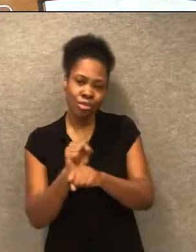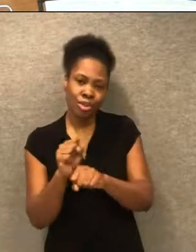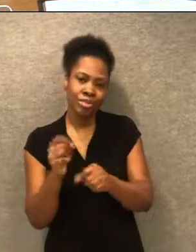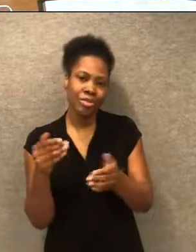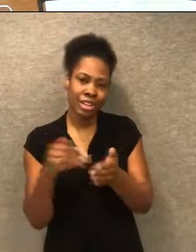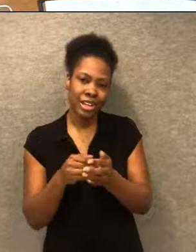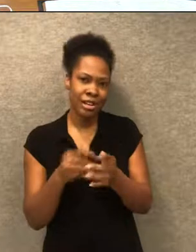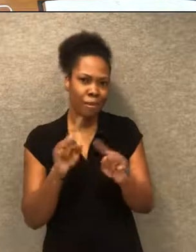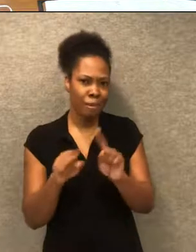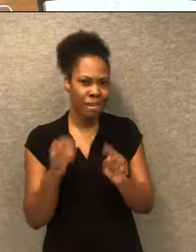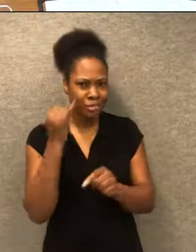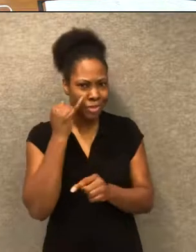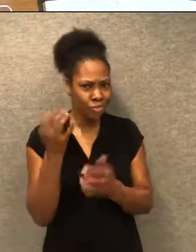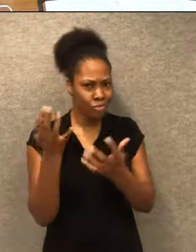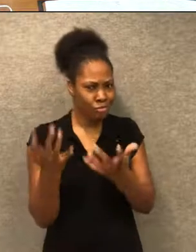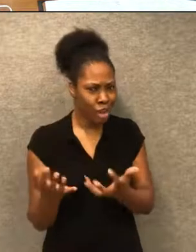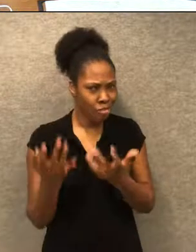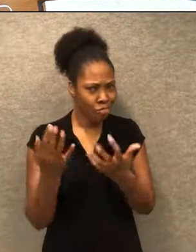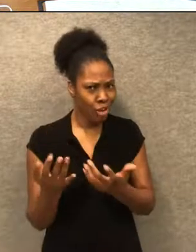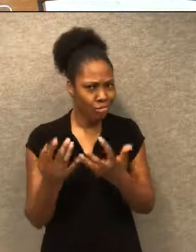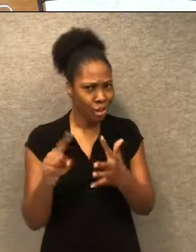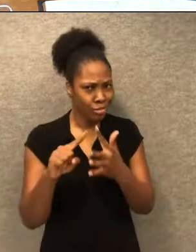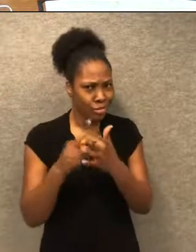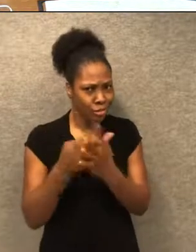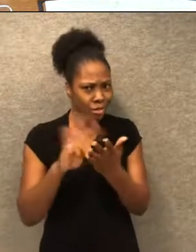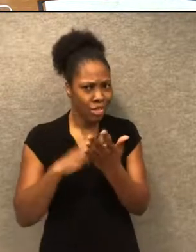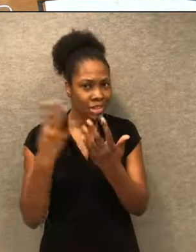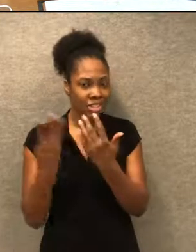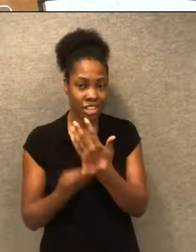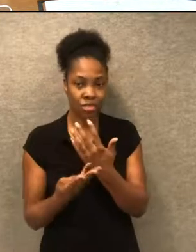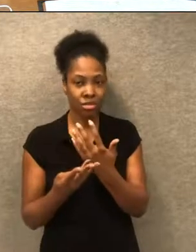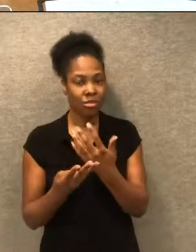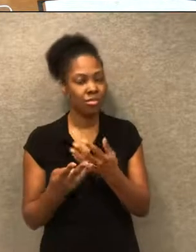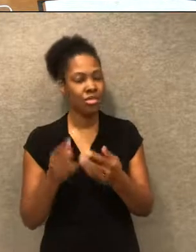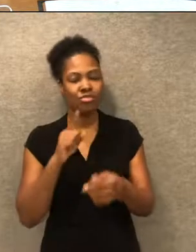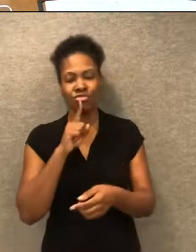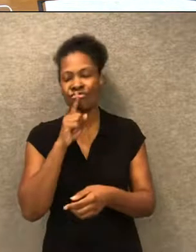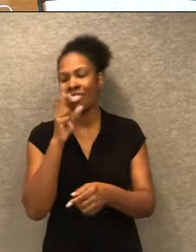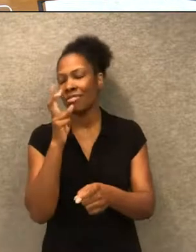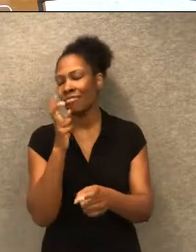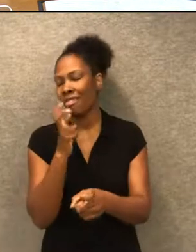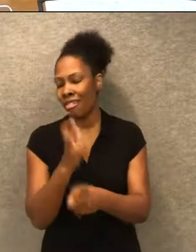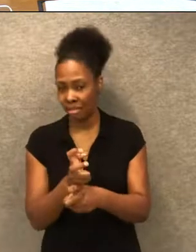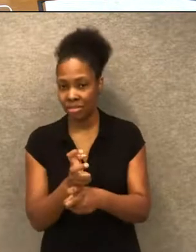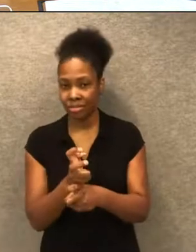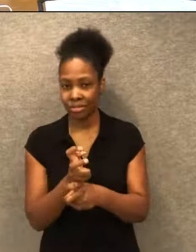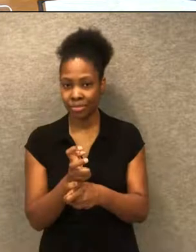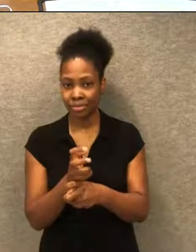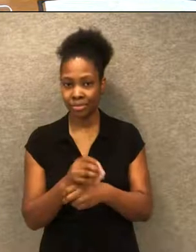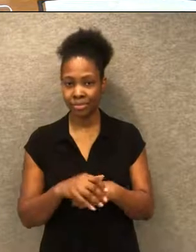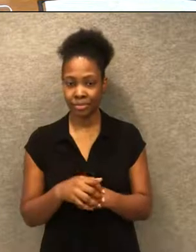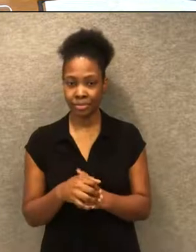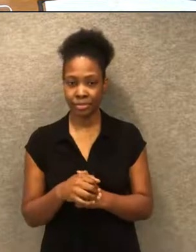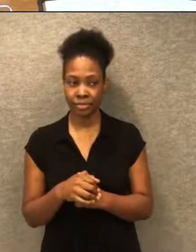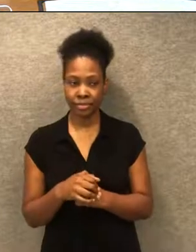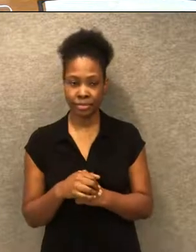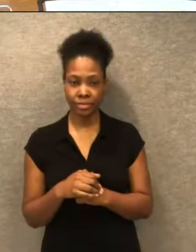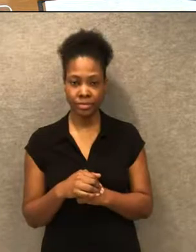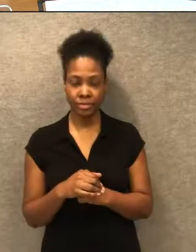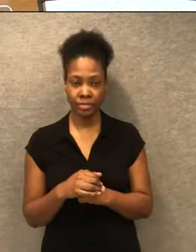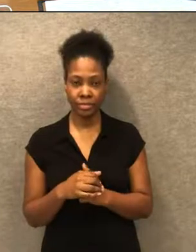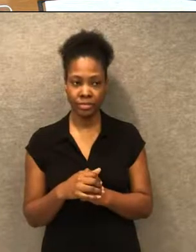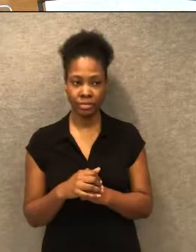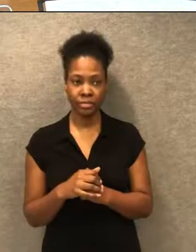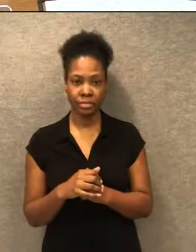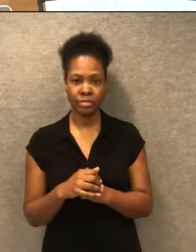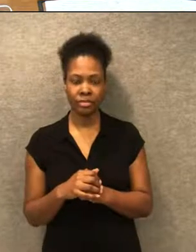to get back onto a schedule that's going to work for us, it's going to be much more difficult at that point. Right,